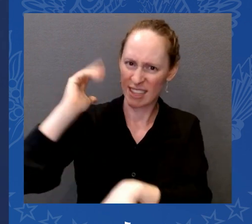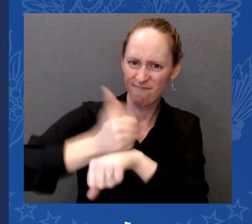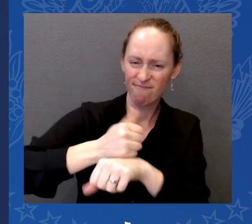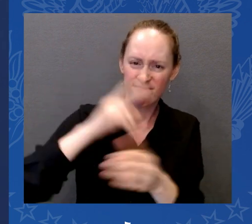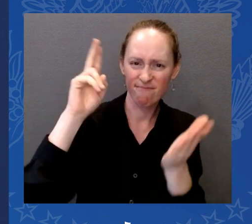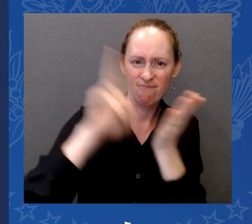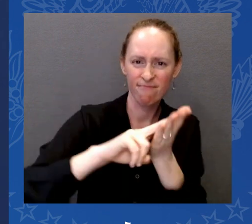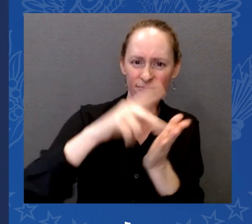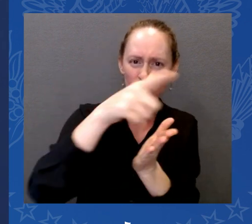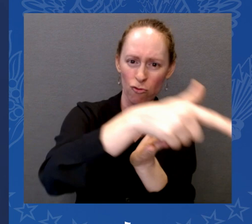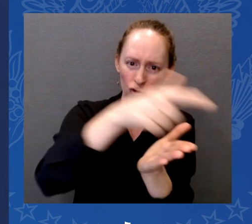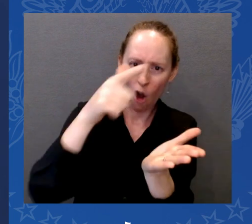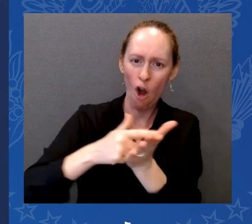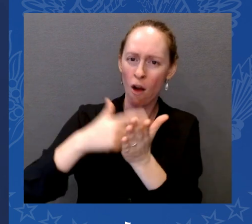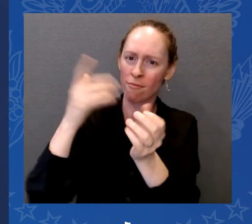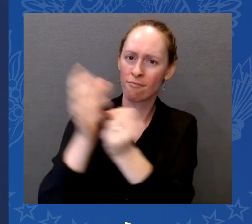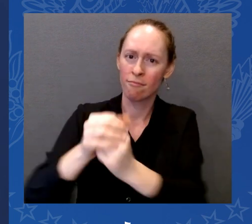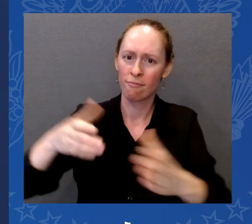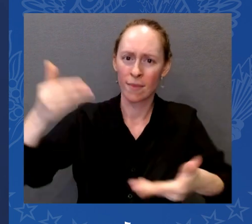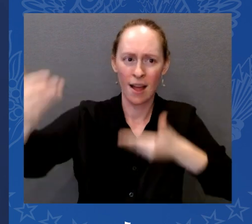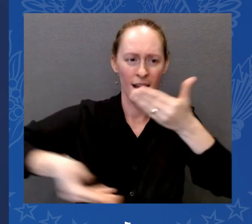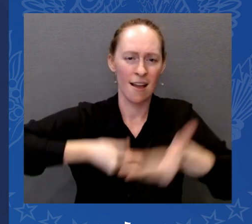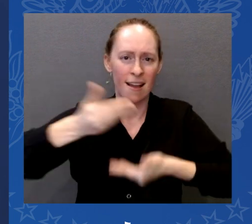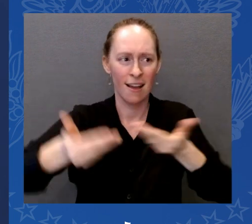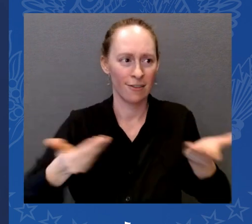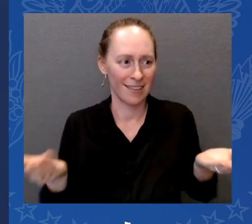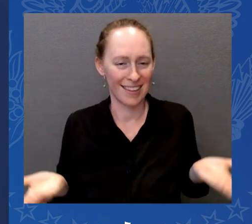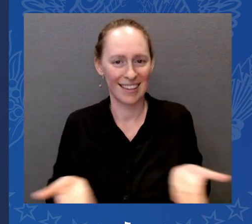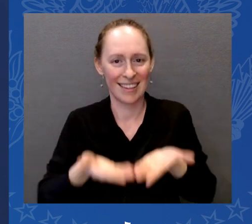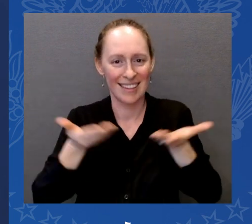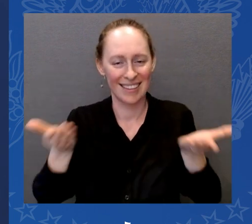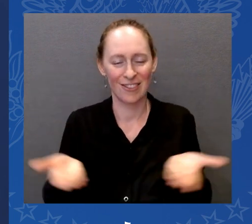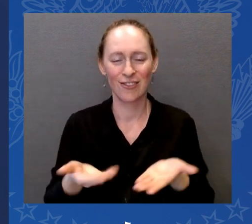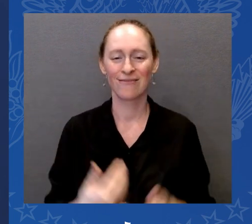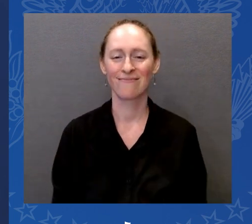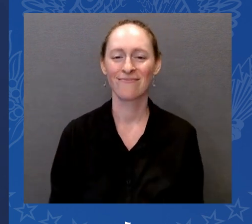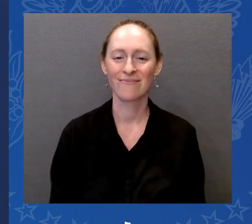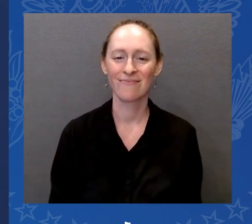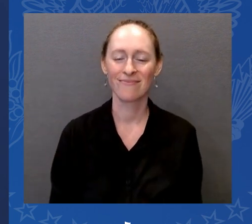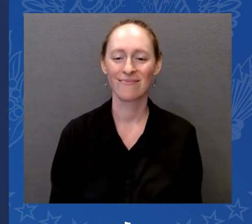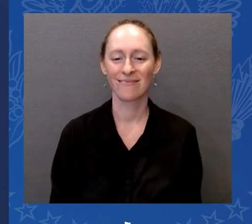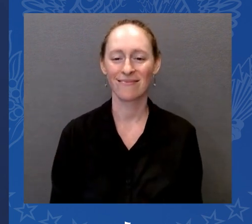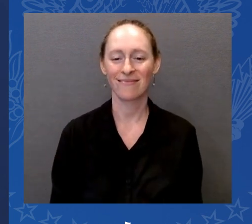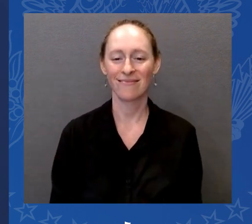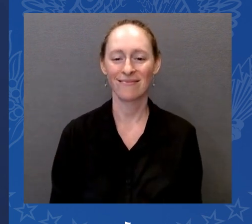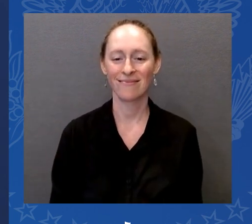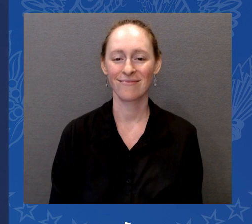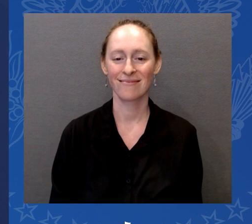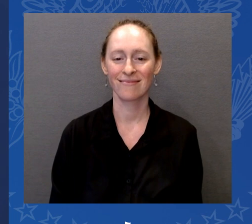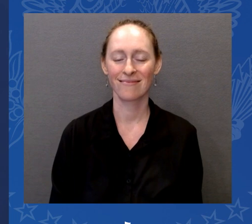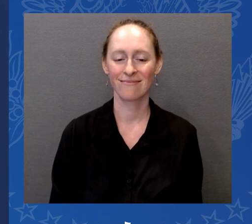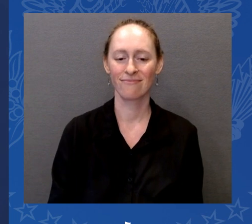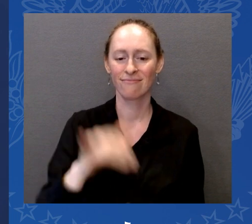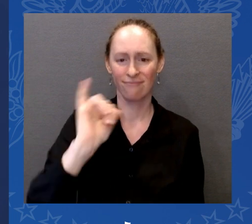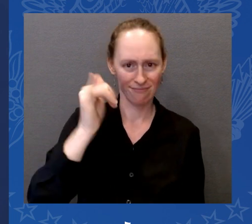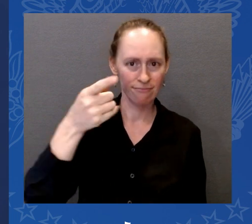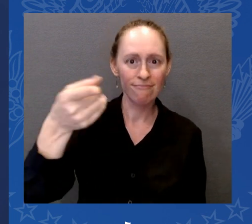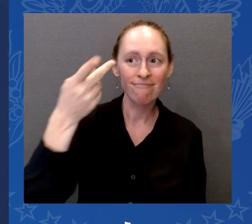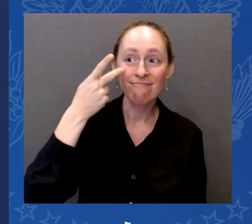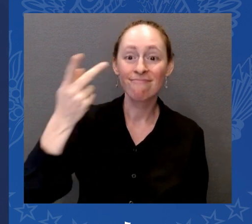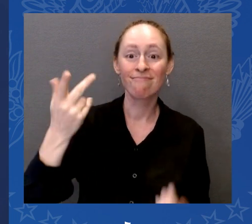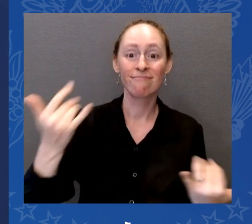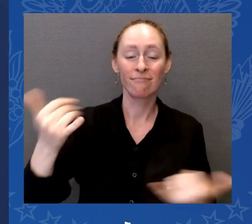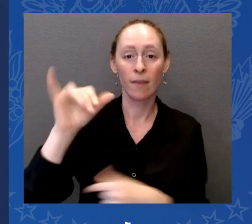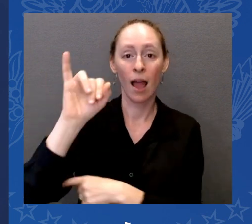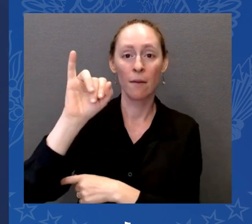IBM, spending $20 billion investing in incredible jobs, attracting companies, creating jobs. A